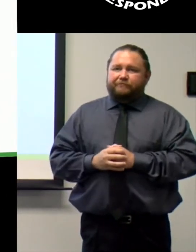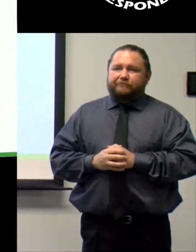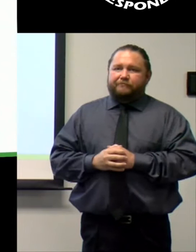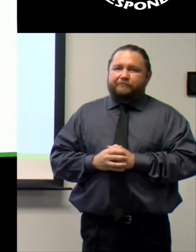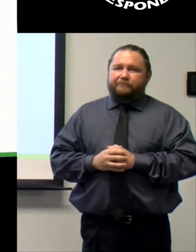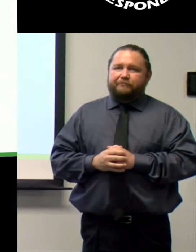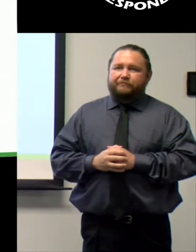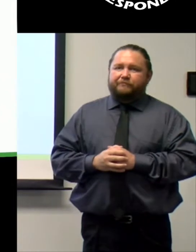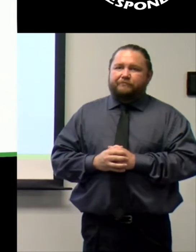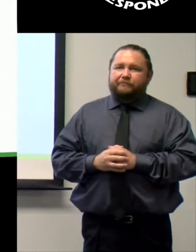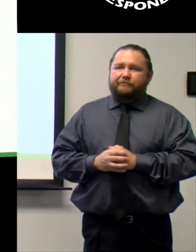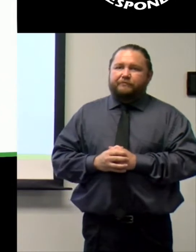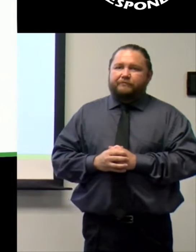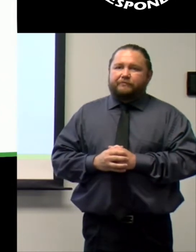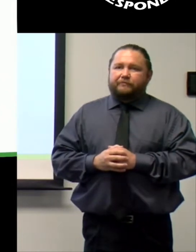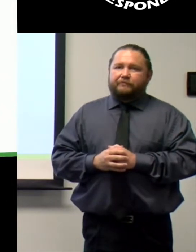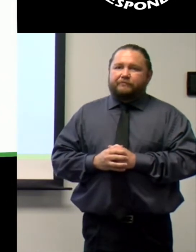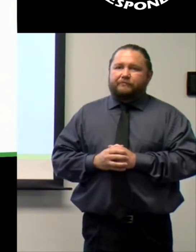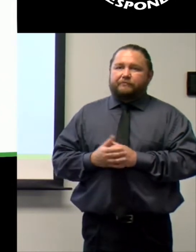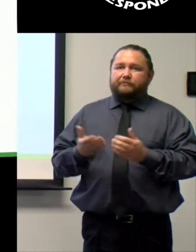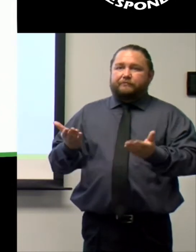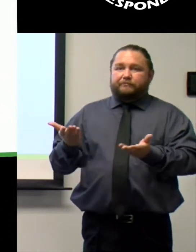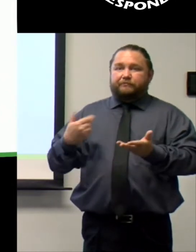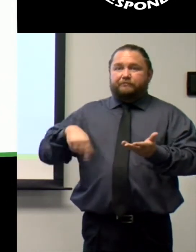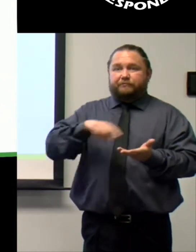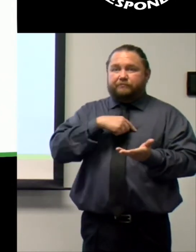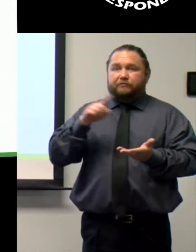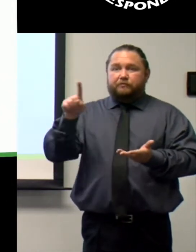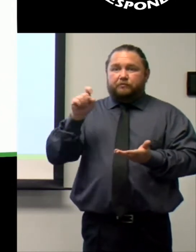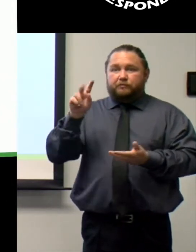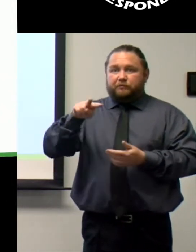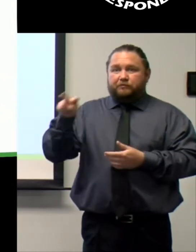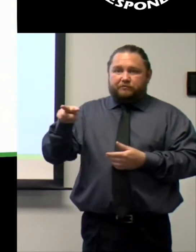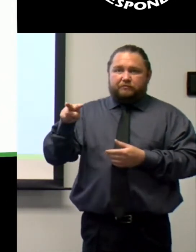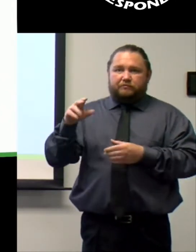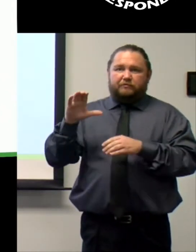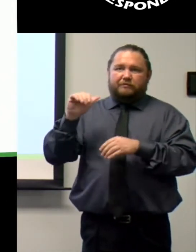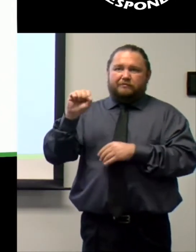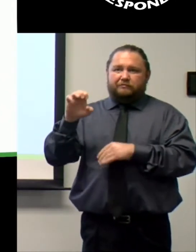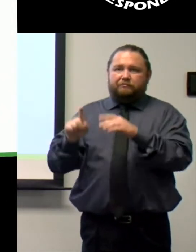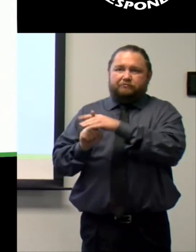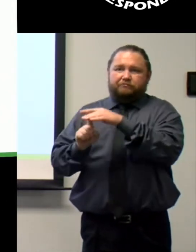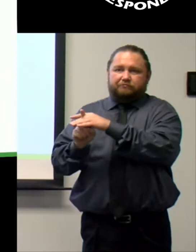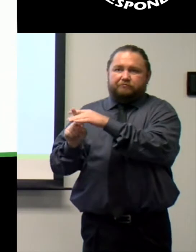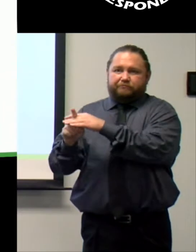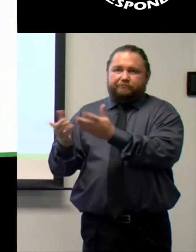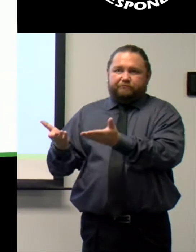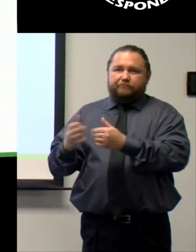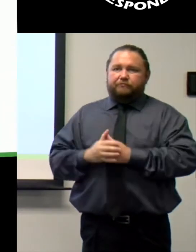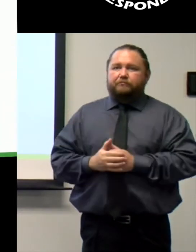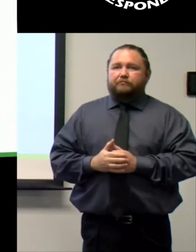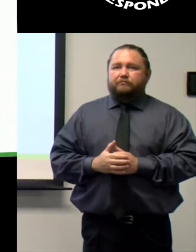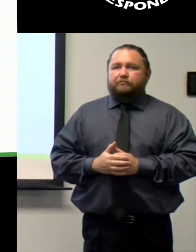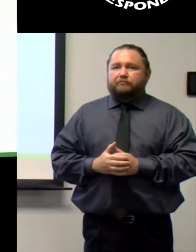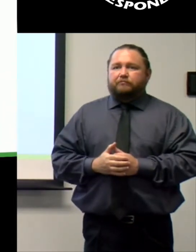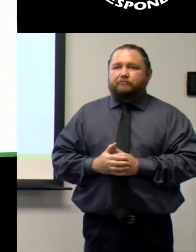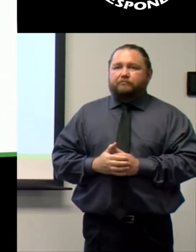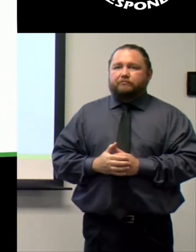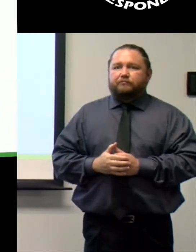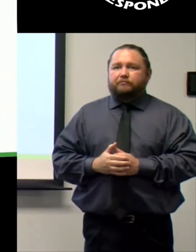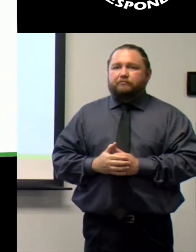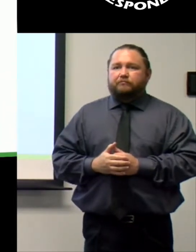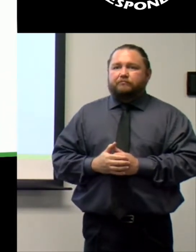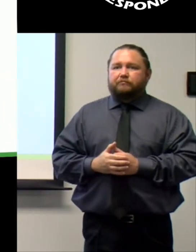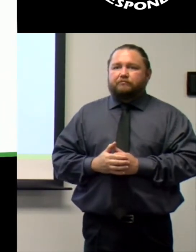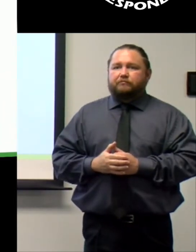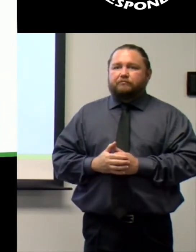have 122 active cases, and you see on the slide that it says